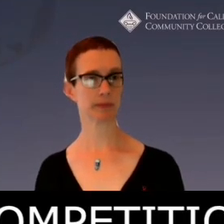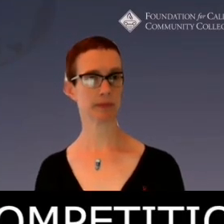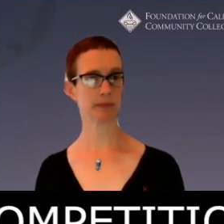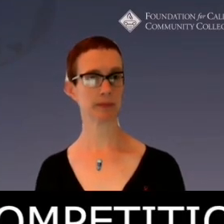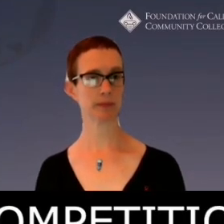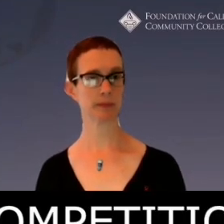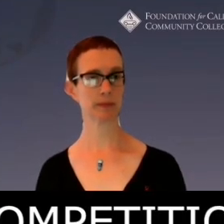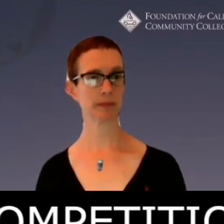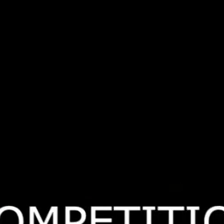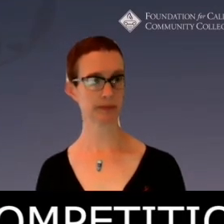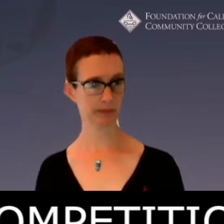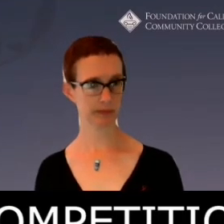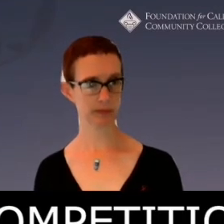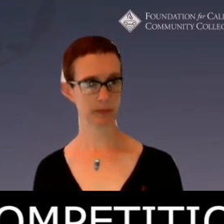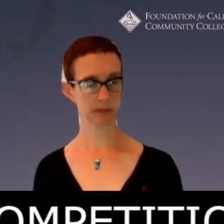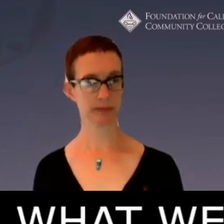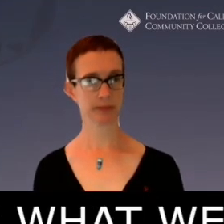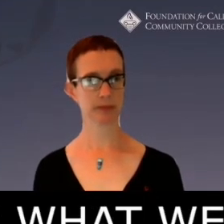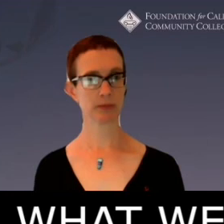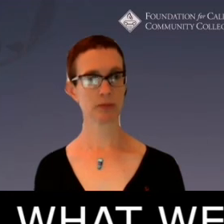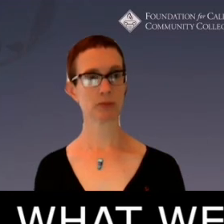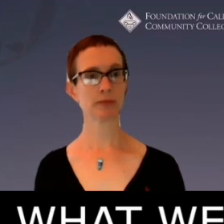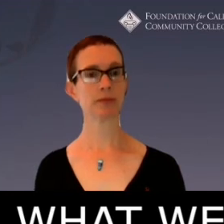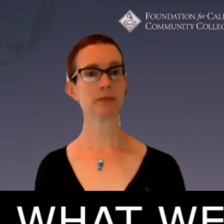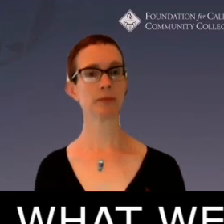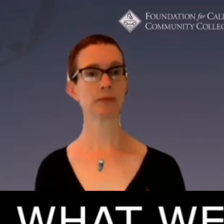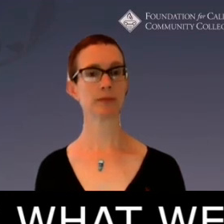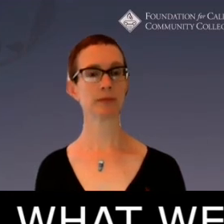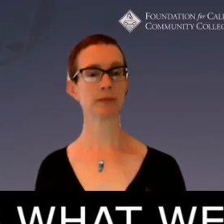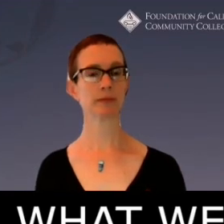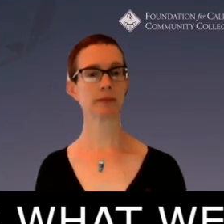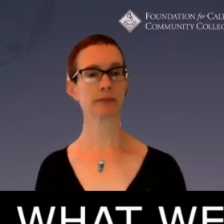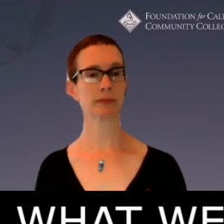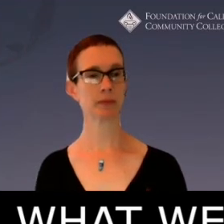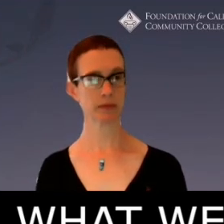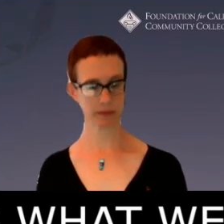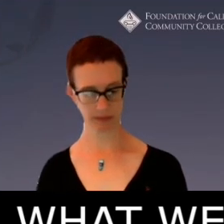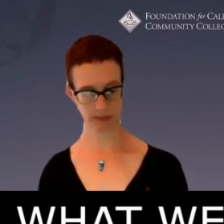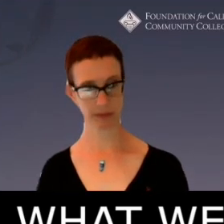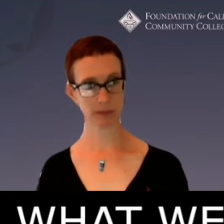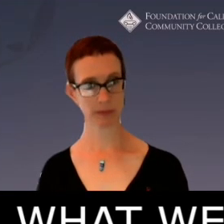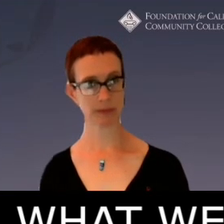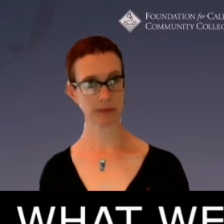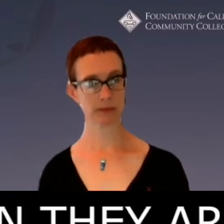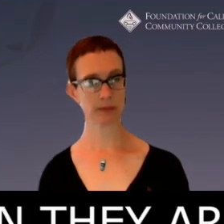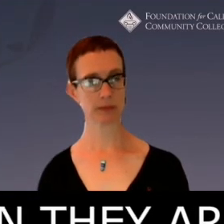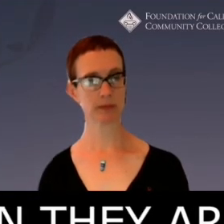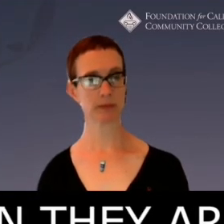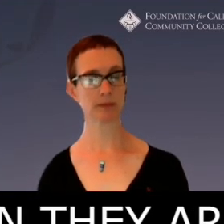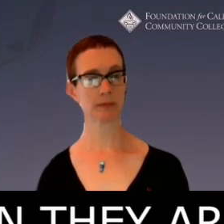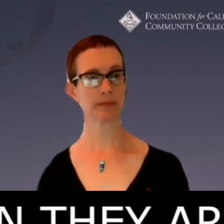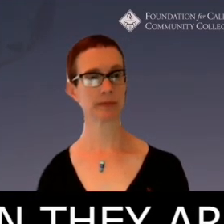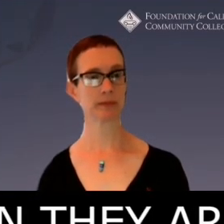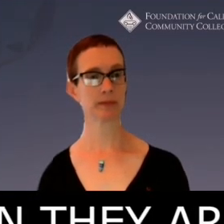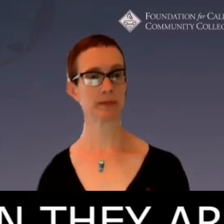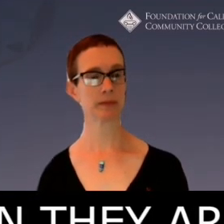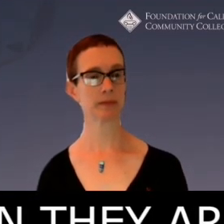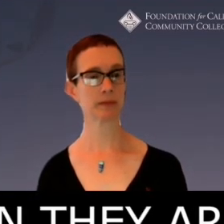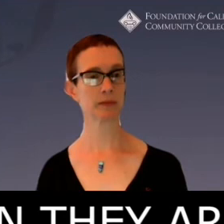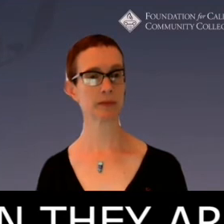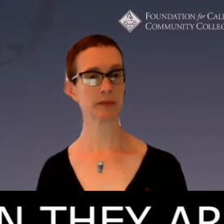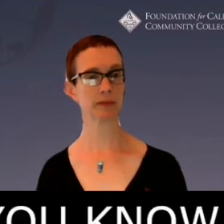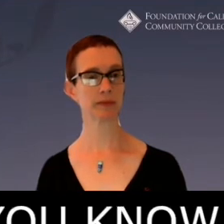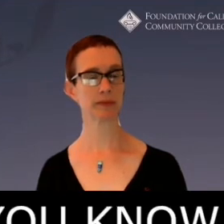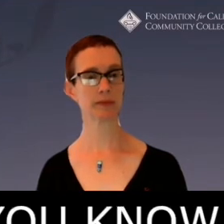That's what we're really looking for. I mean, they are substantial grants. So, $15 to $20 million